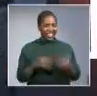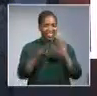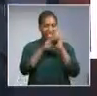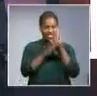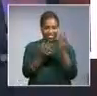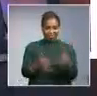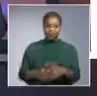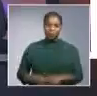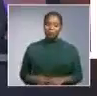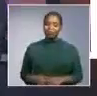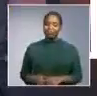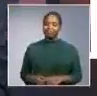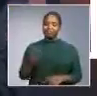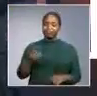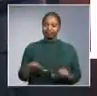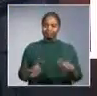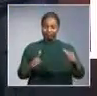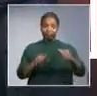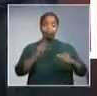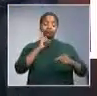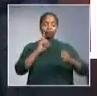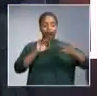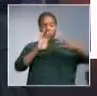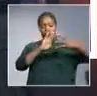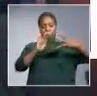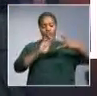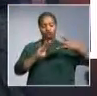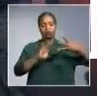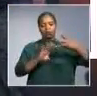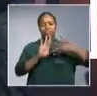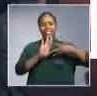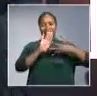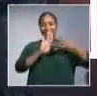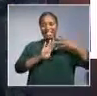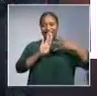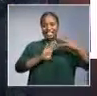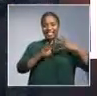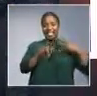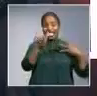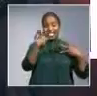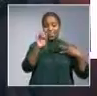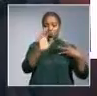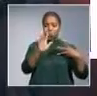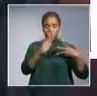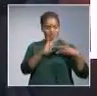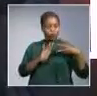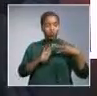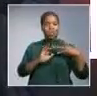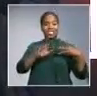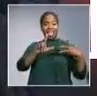now. Great day for the markets today. It was prompting us to reach that 60,000 point mark yesterday. It did so today,